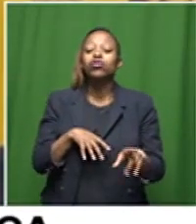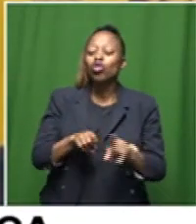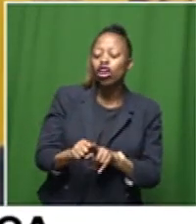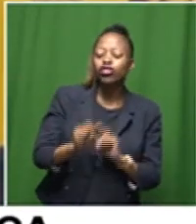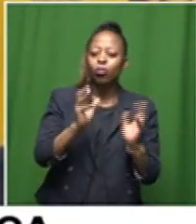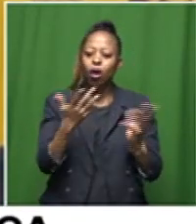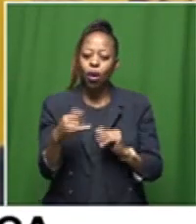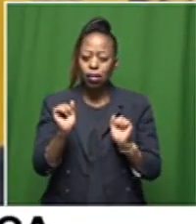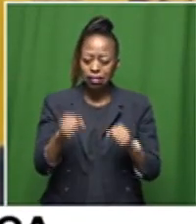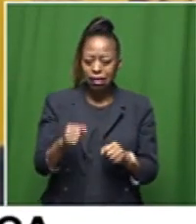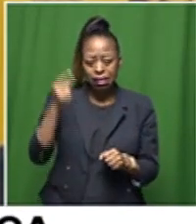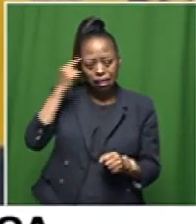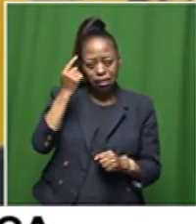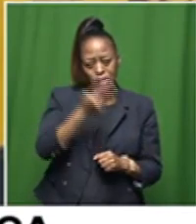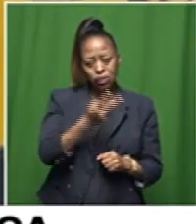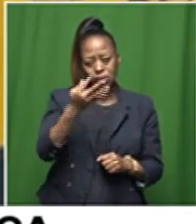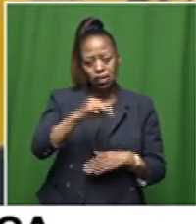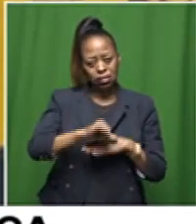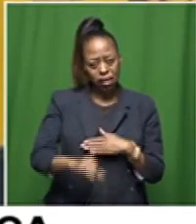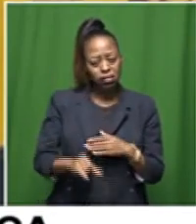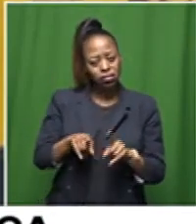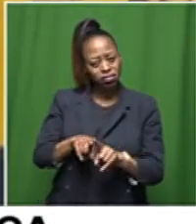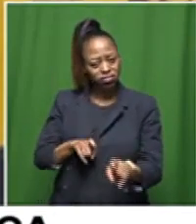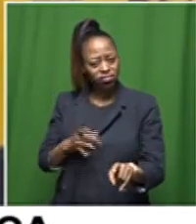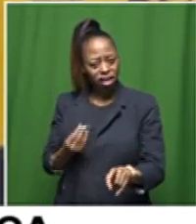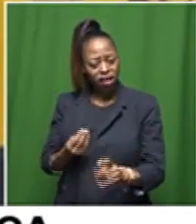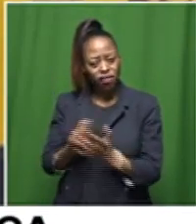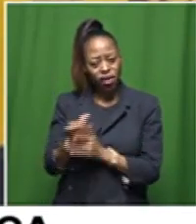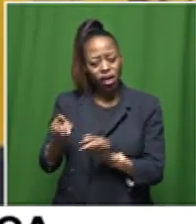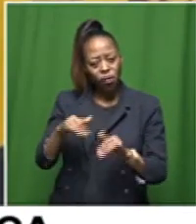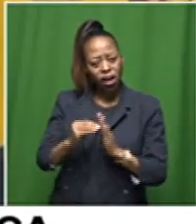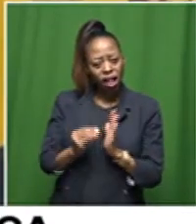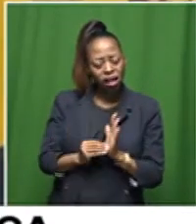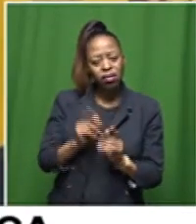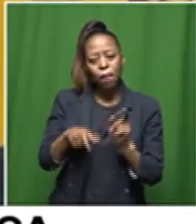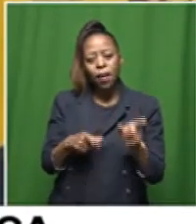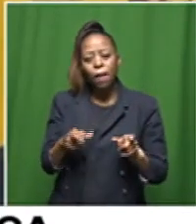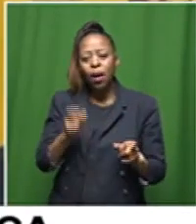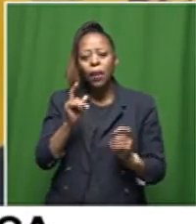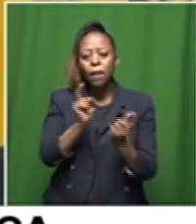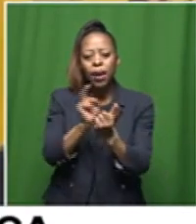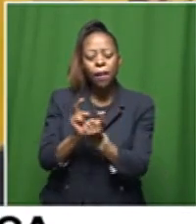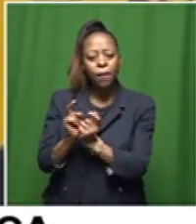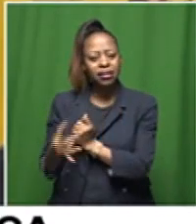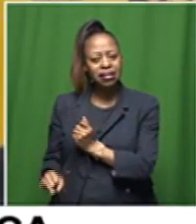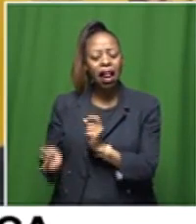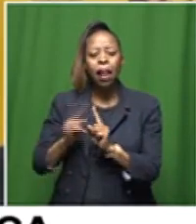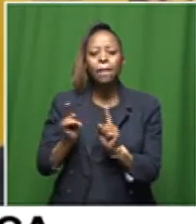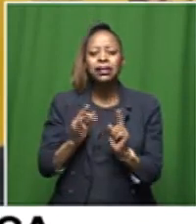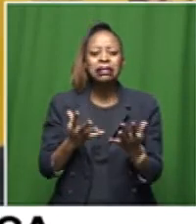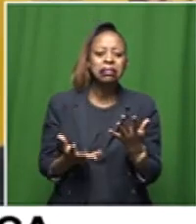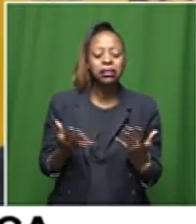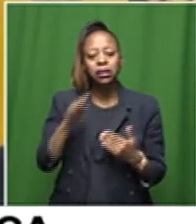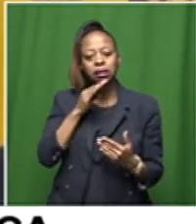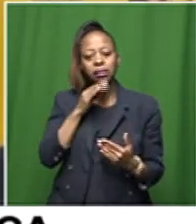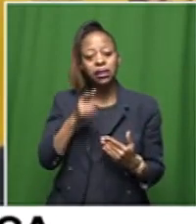you've mentioned that you're probably about 2-3 months behind with respect to the waiting list or the number of people that still need to be seen. But at what point will